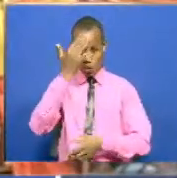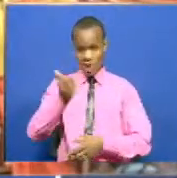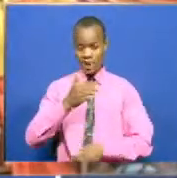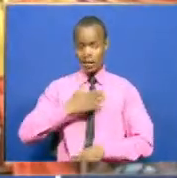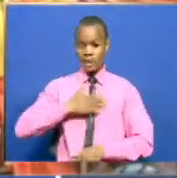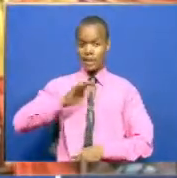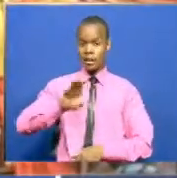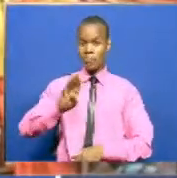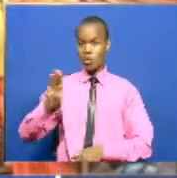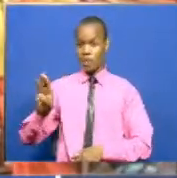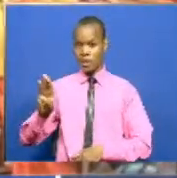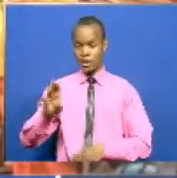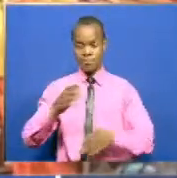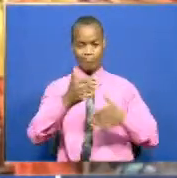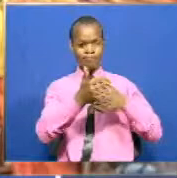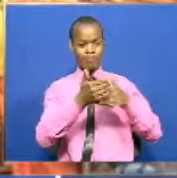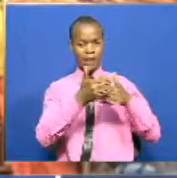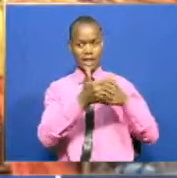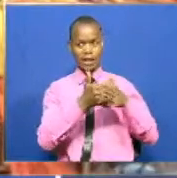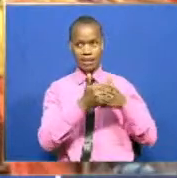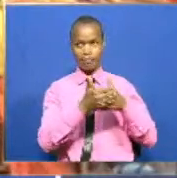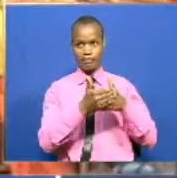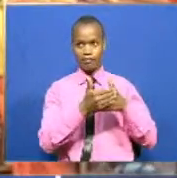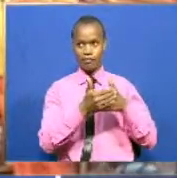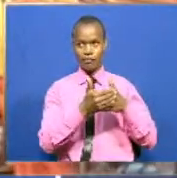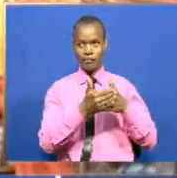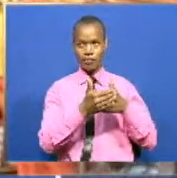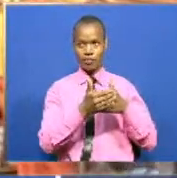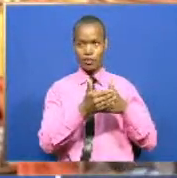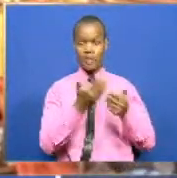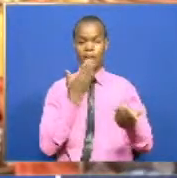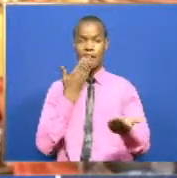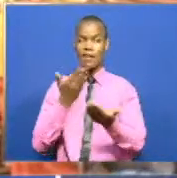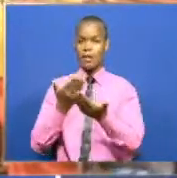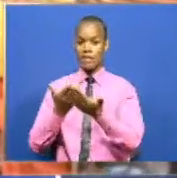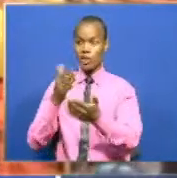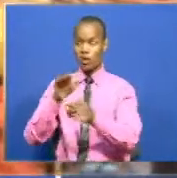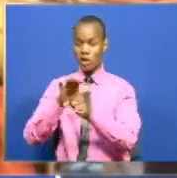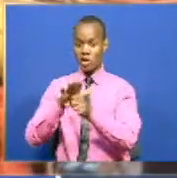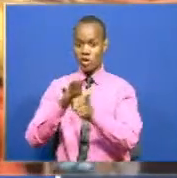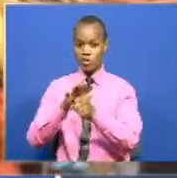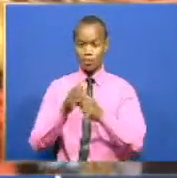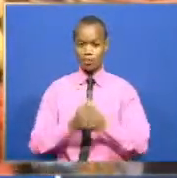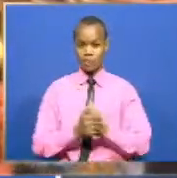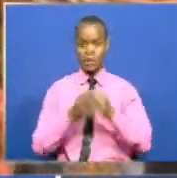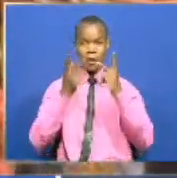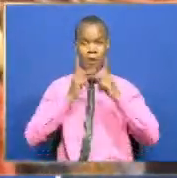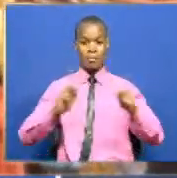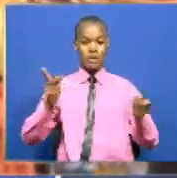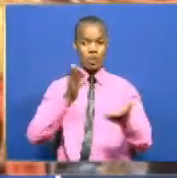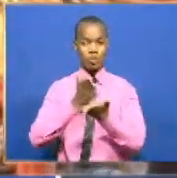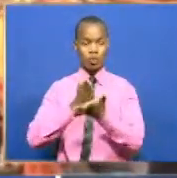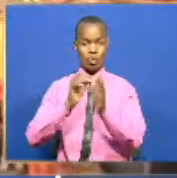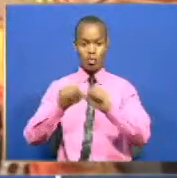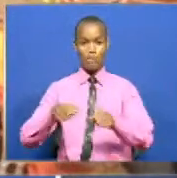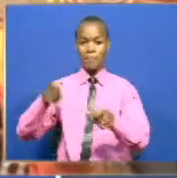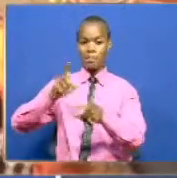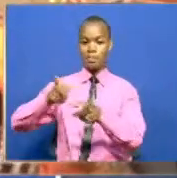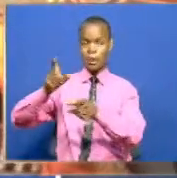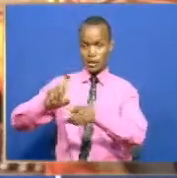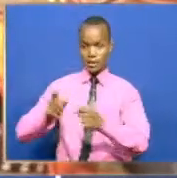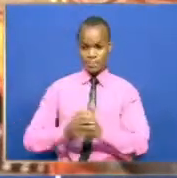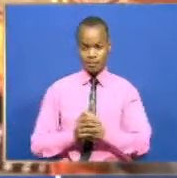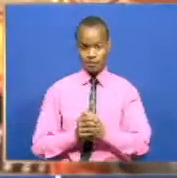is just very near here. So asante. Mambo ya amani itaongezeka. Mambo